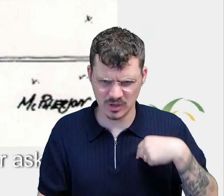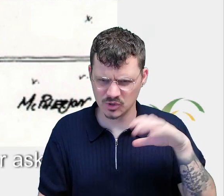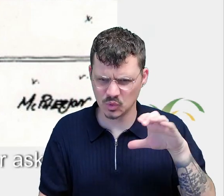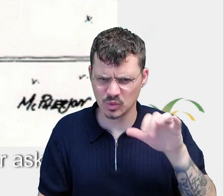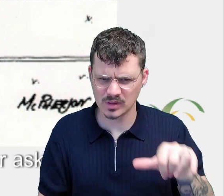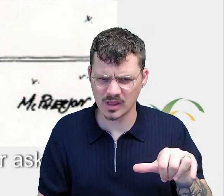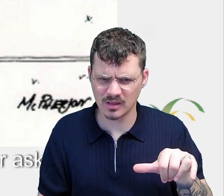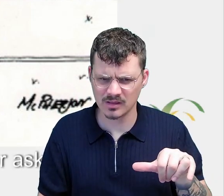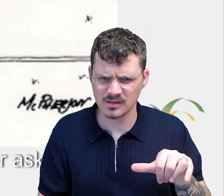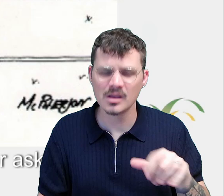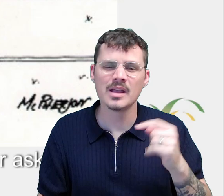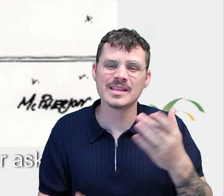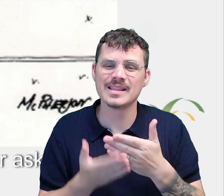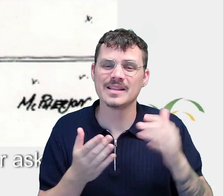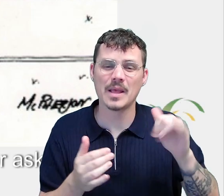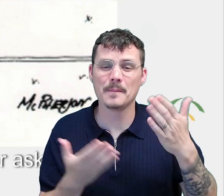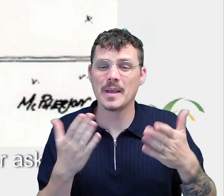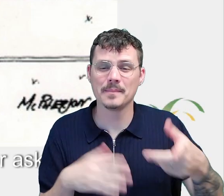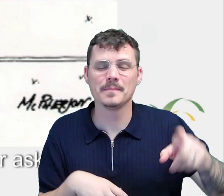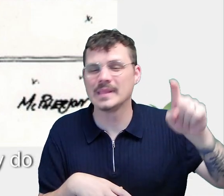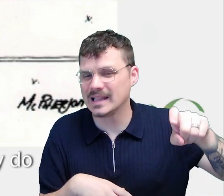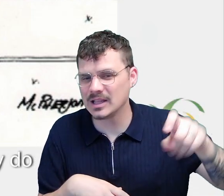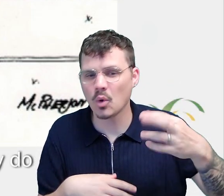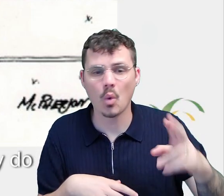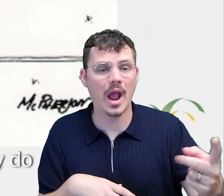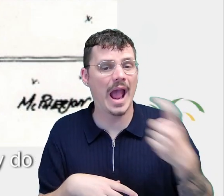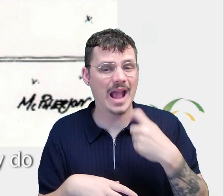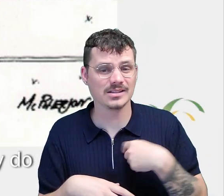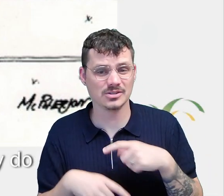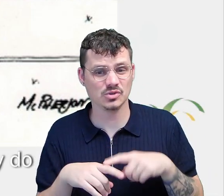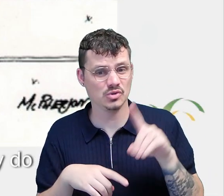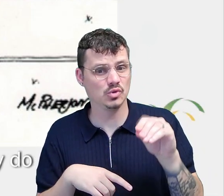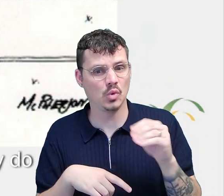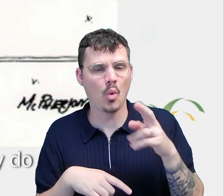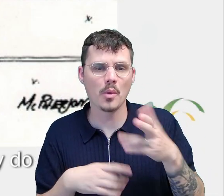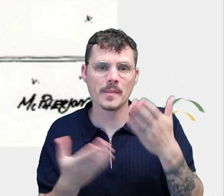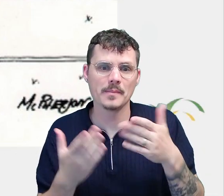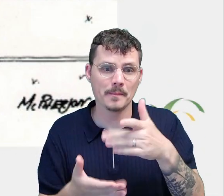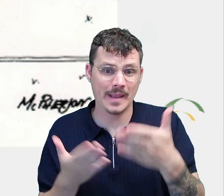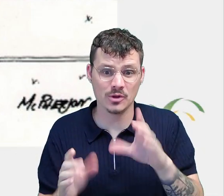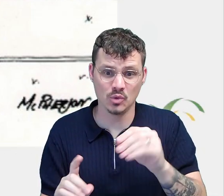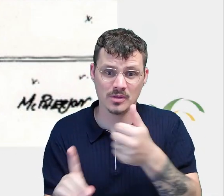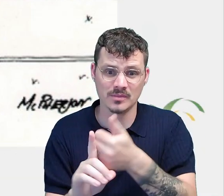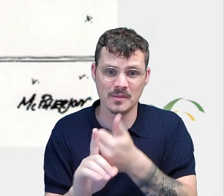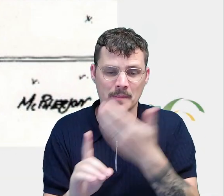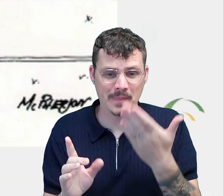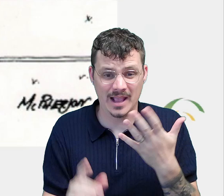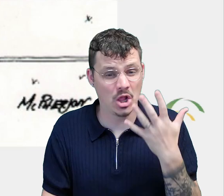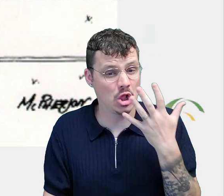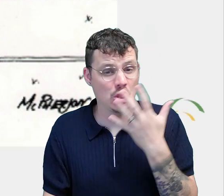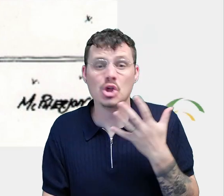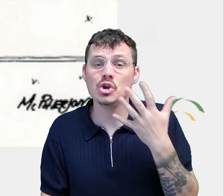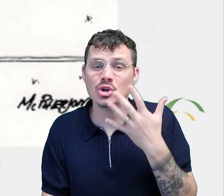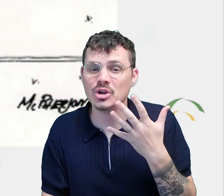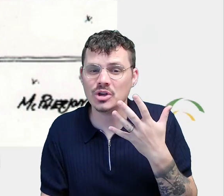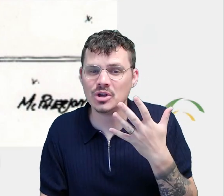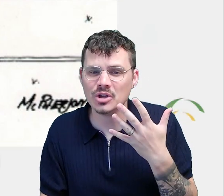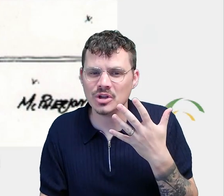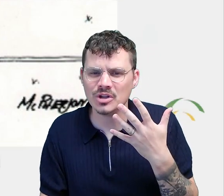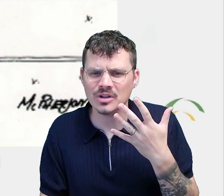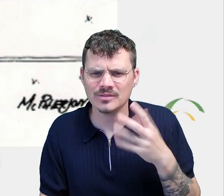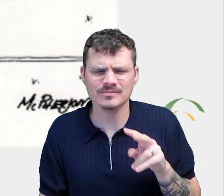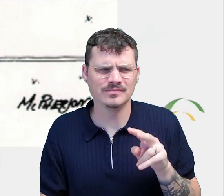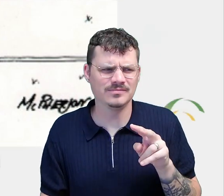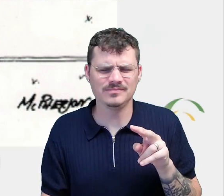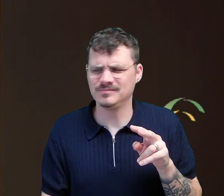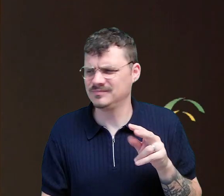The things that a person might need or ask us to do, or the things the person may do themselves, may look at first